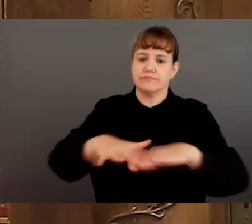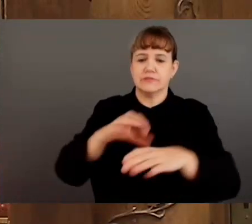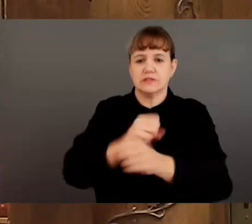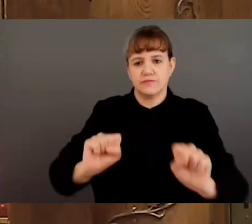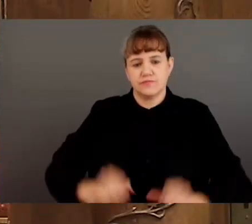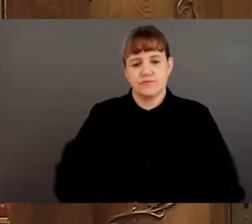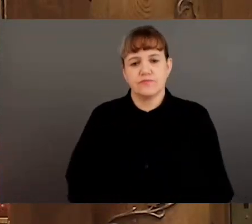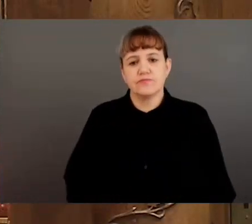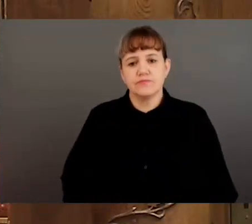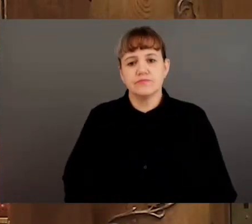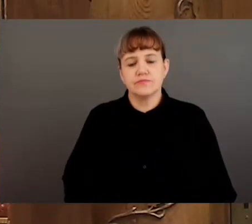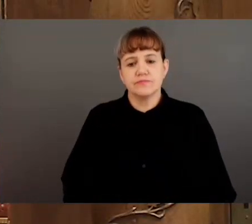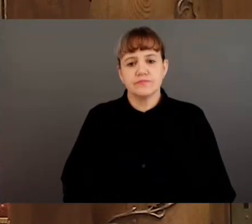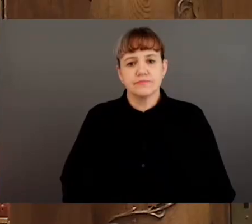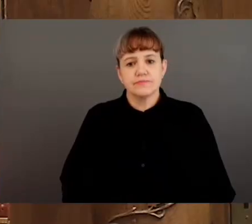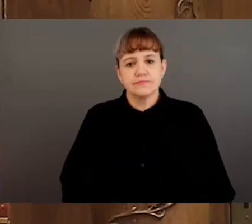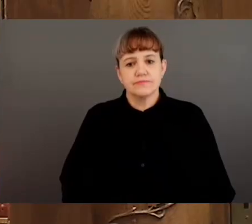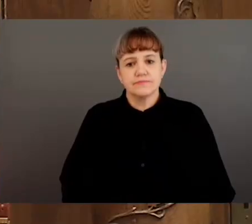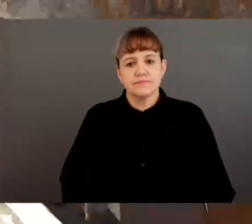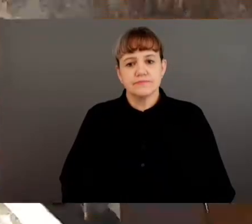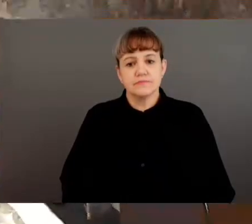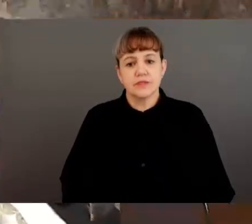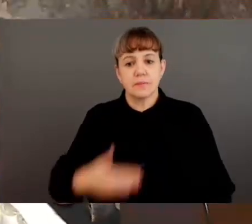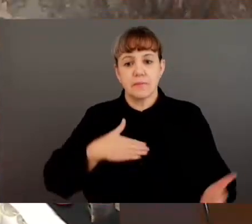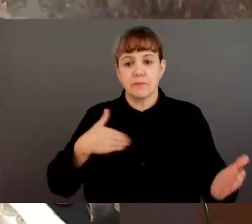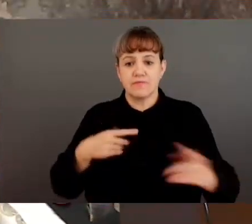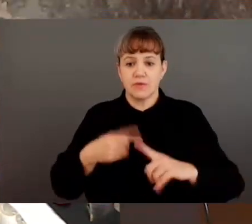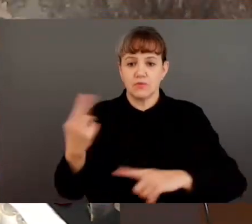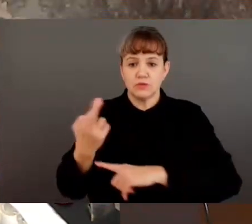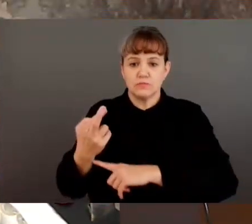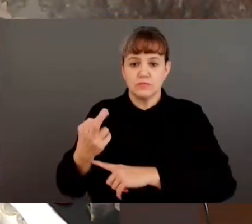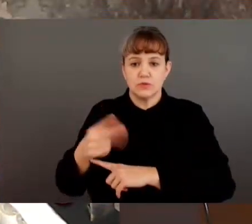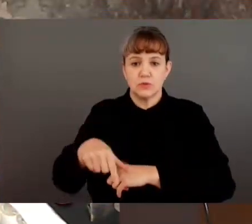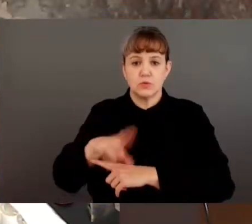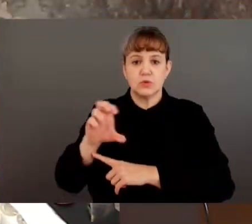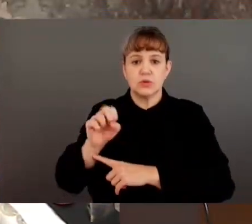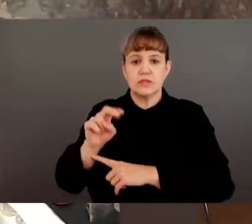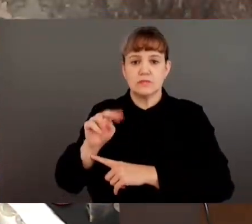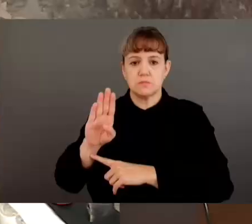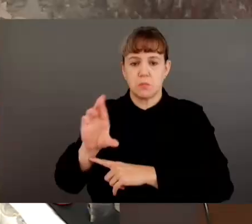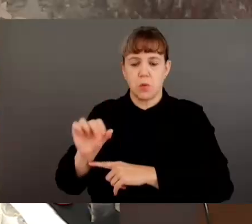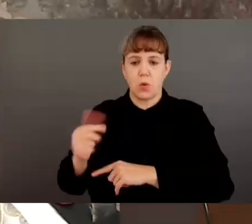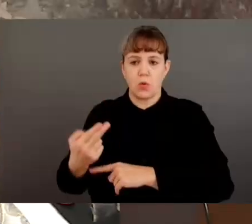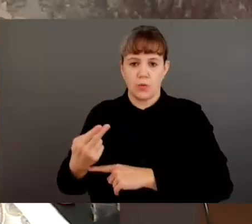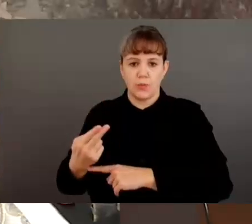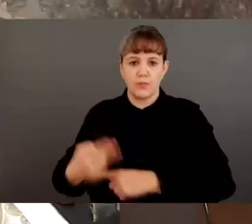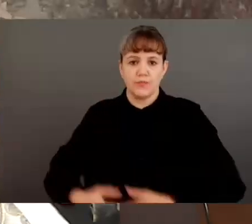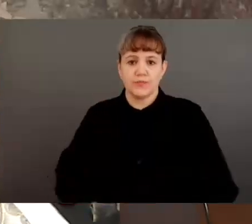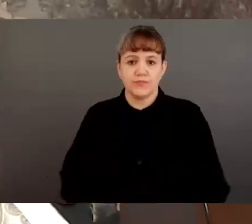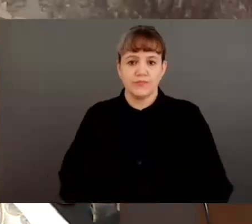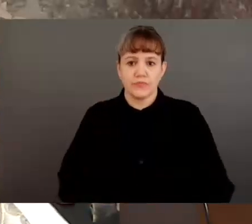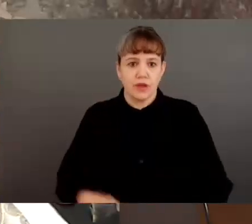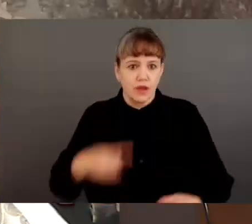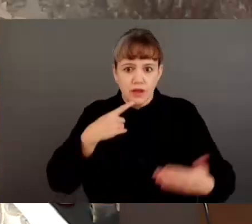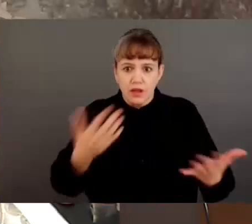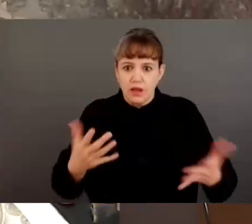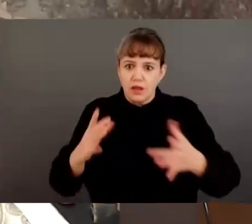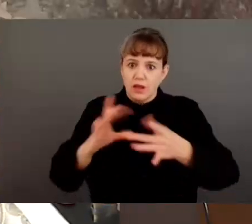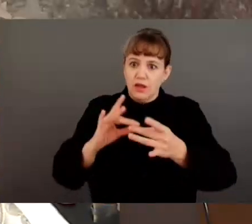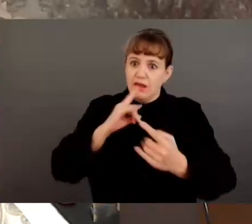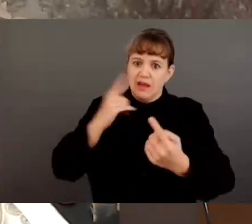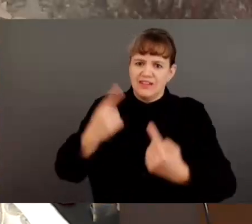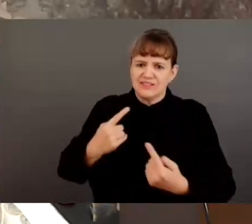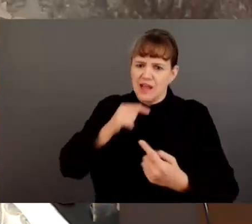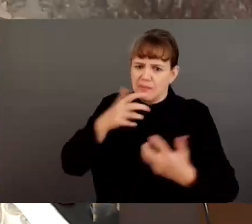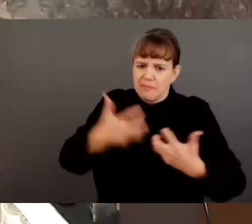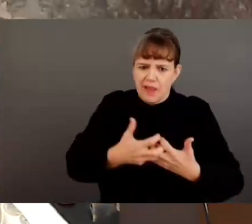Member for Richmond Queensborough. Despite the minister's answers, people are fearing crime more than ever, such as the community from the South Asian community